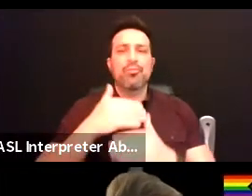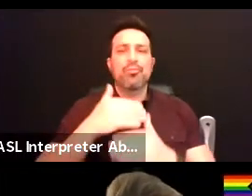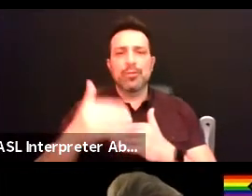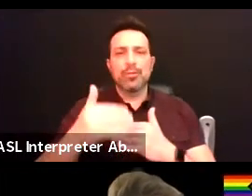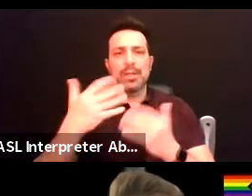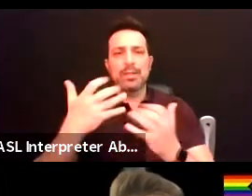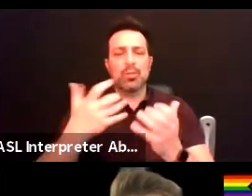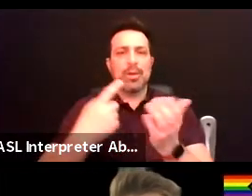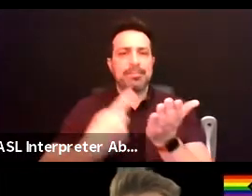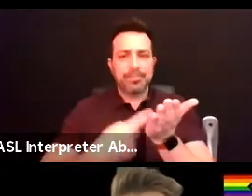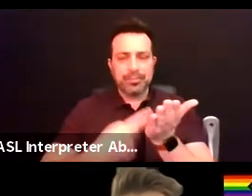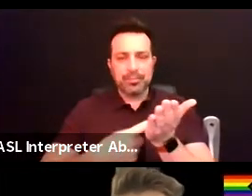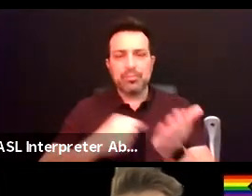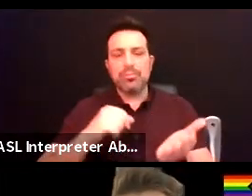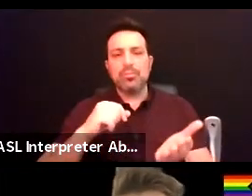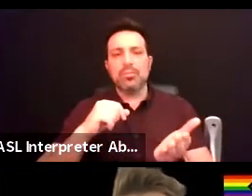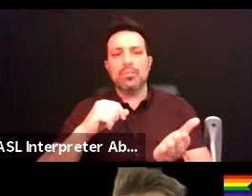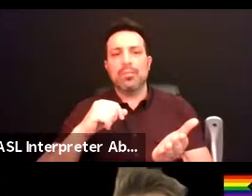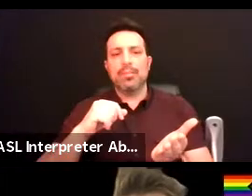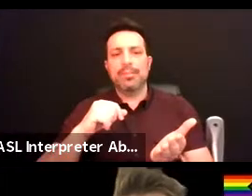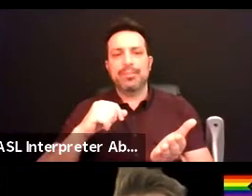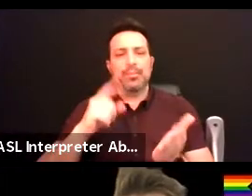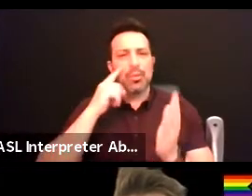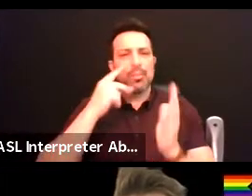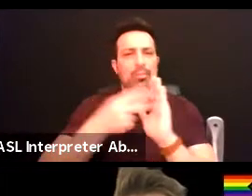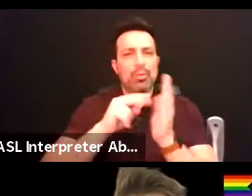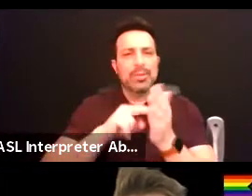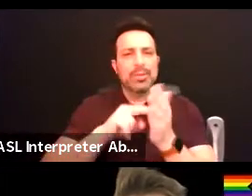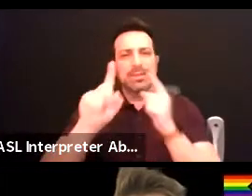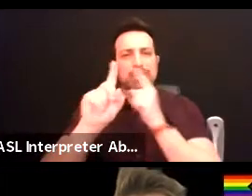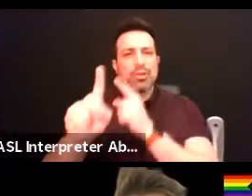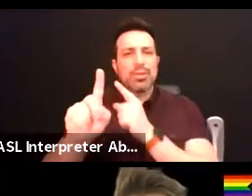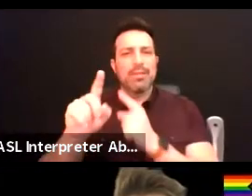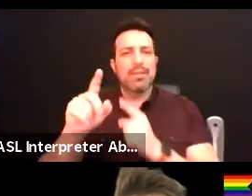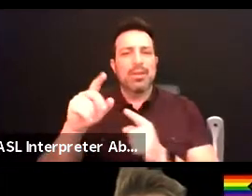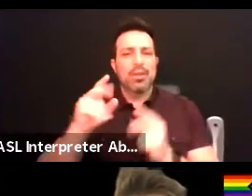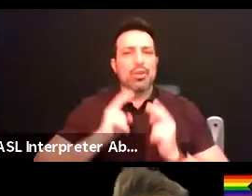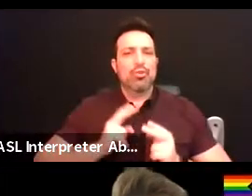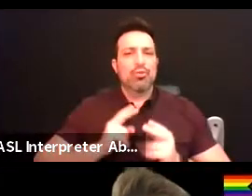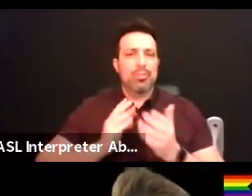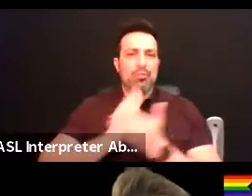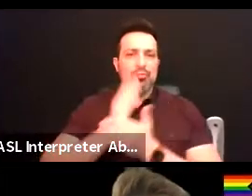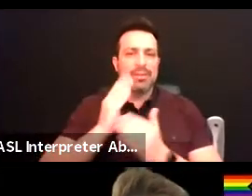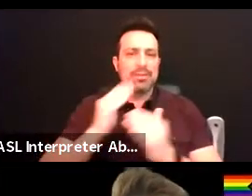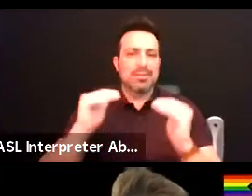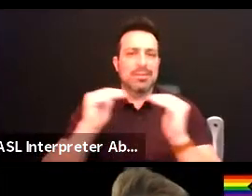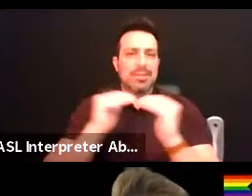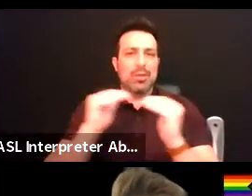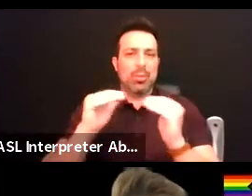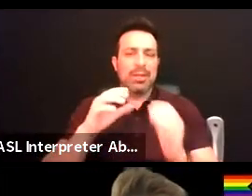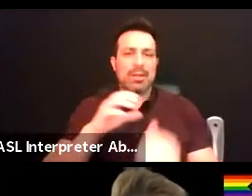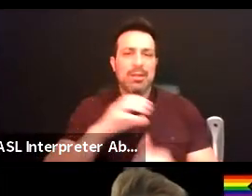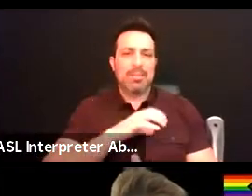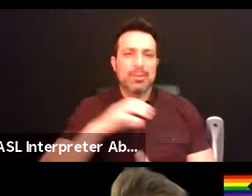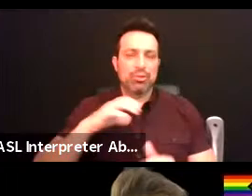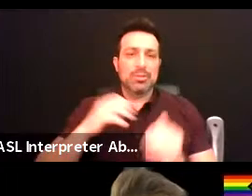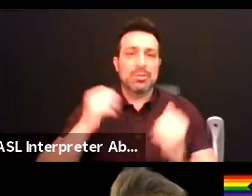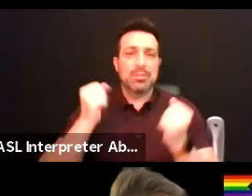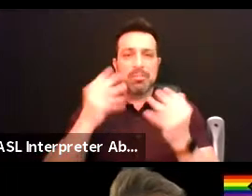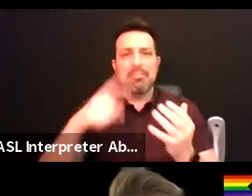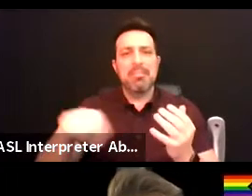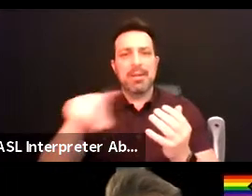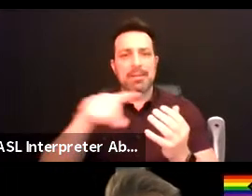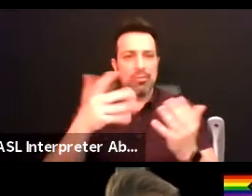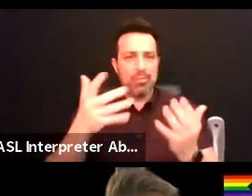wanted to touch upon is the purpose and objectives of the Human Rights and Equity Commission. So many of you probably have